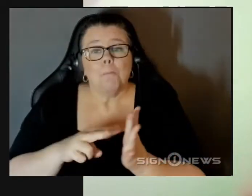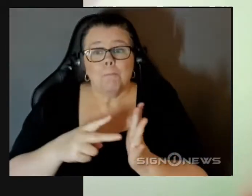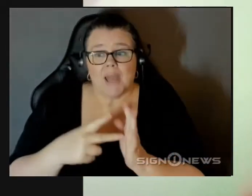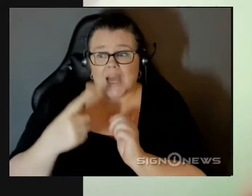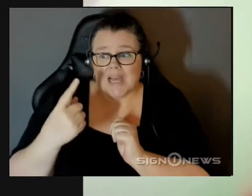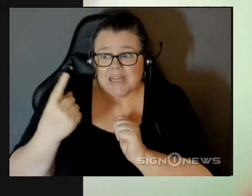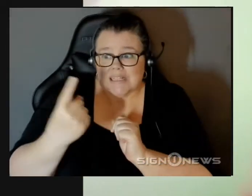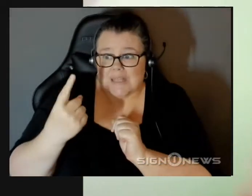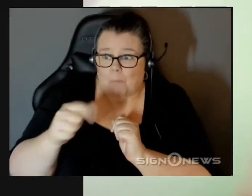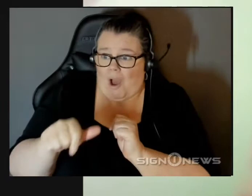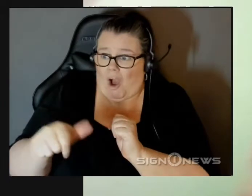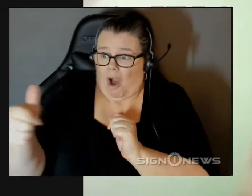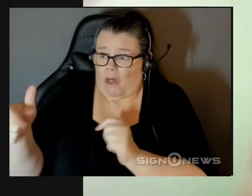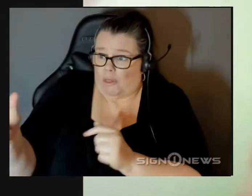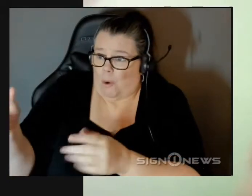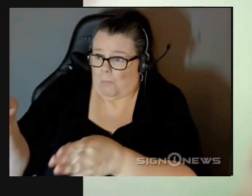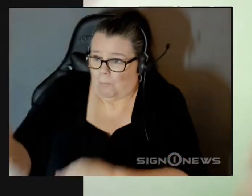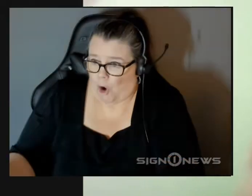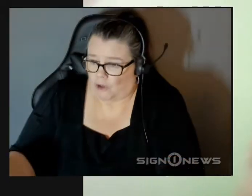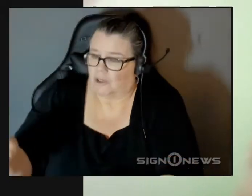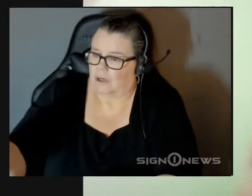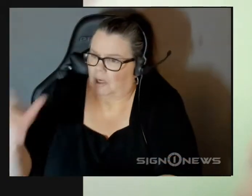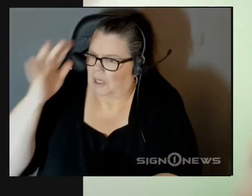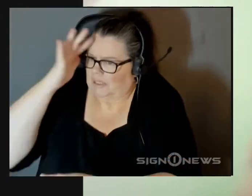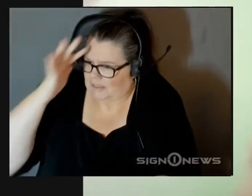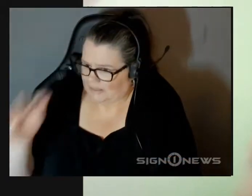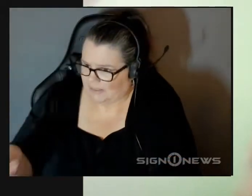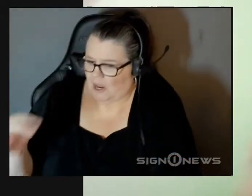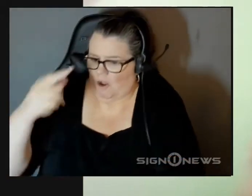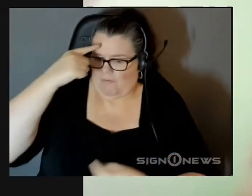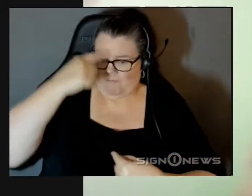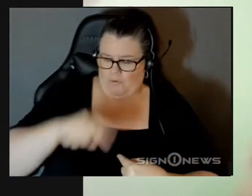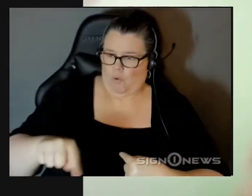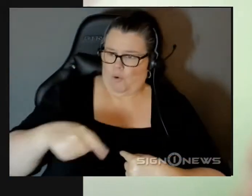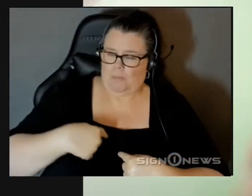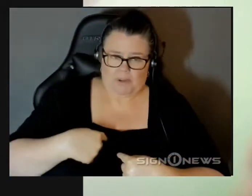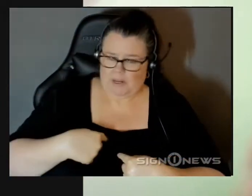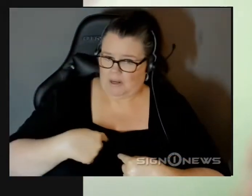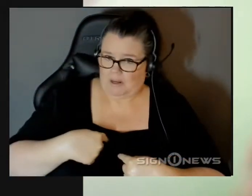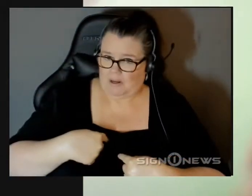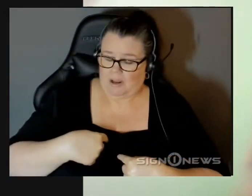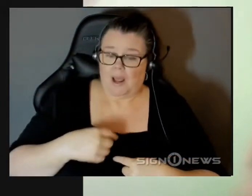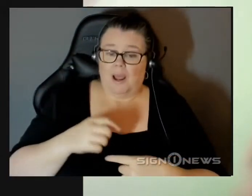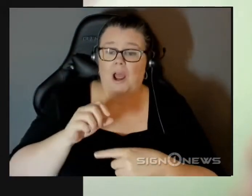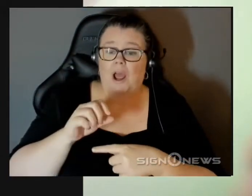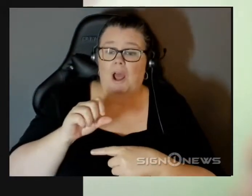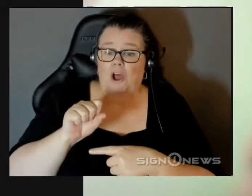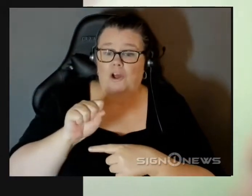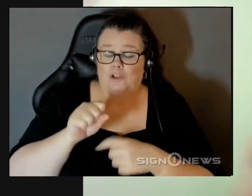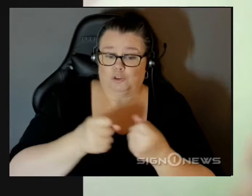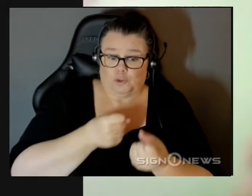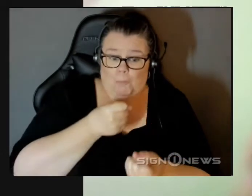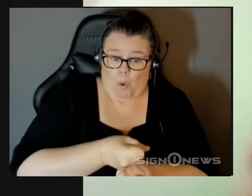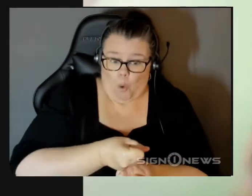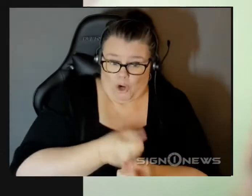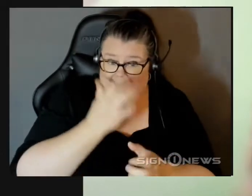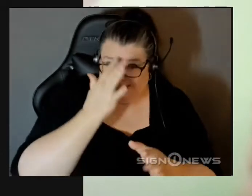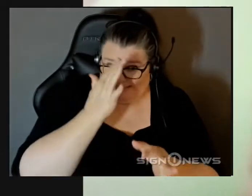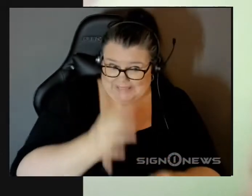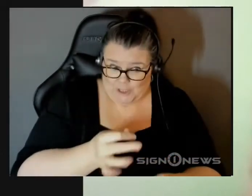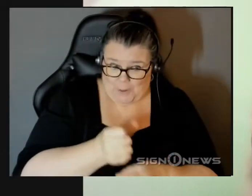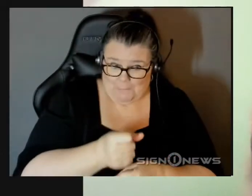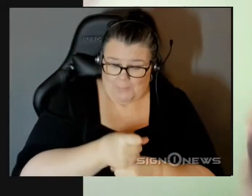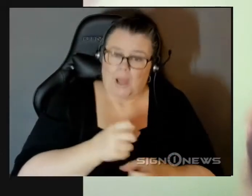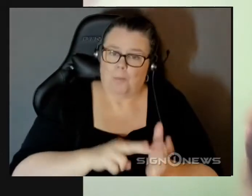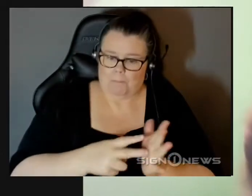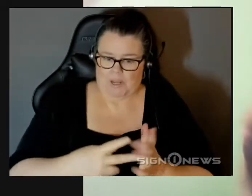decision for a person, while supported decision-making, it's a person using their support network, but making their own decision for themselves.